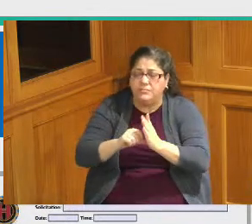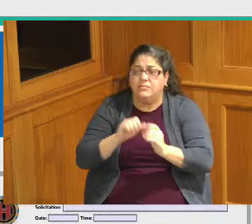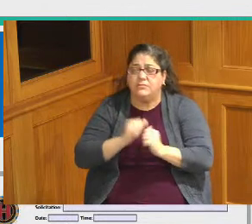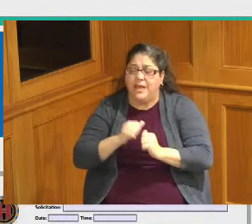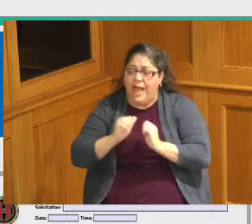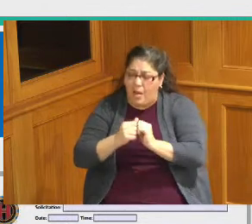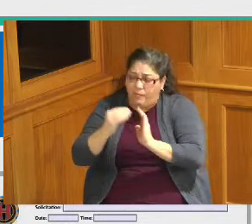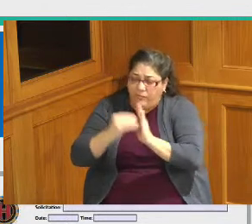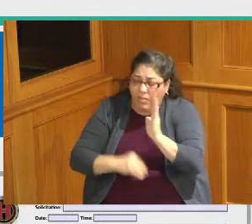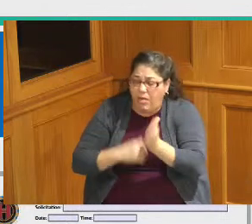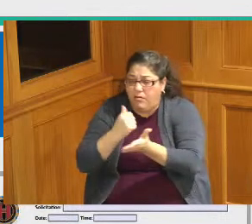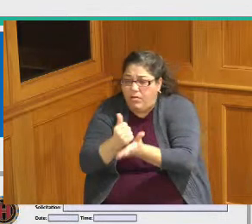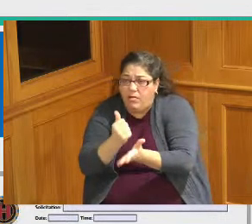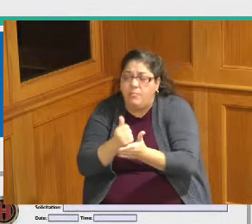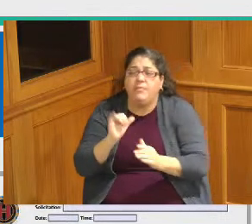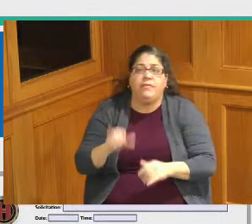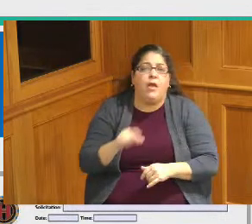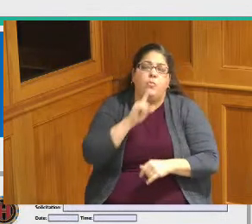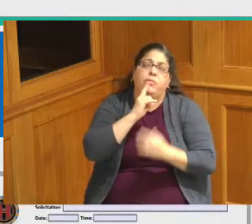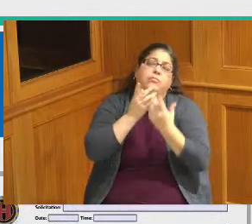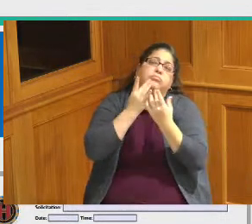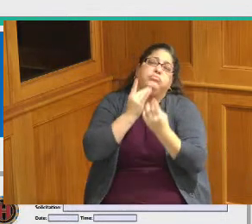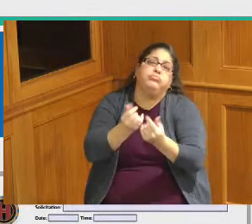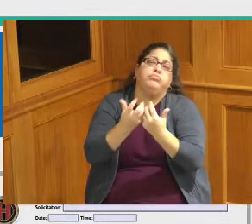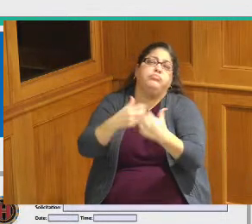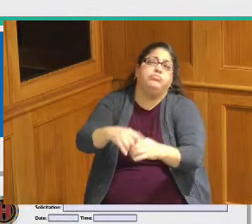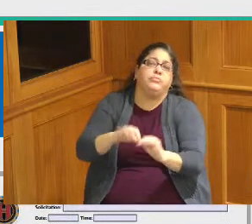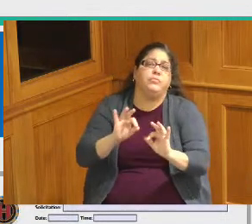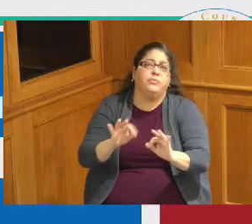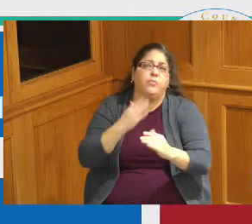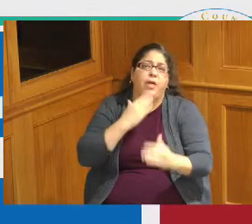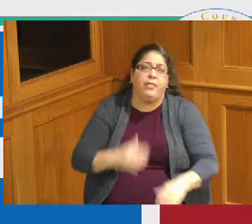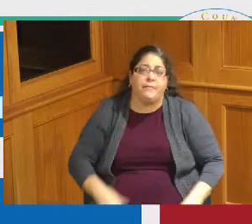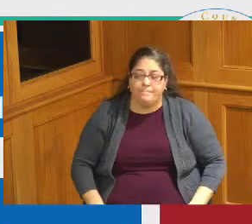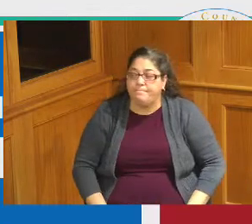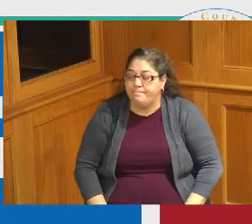the forms, and it's really working very well.